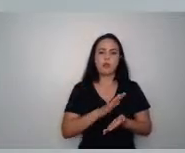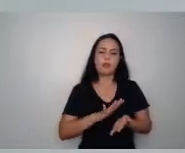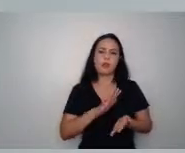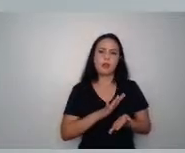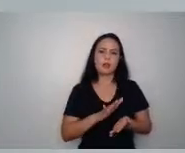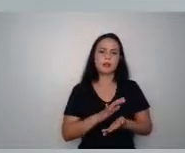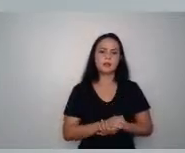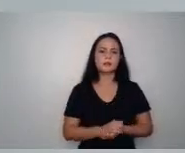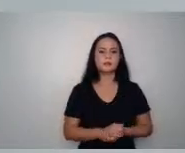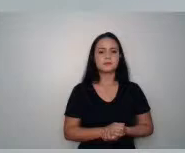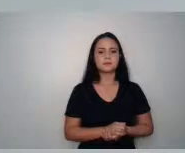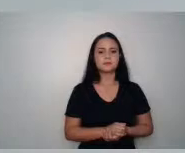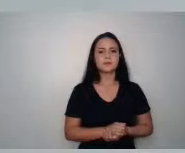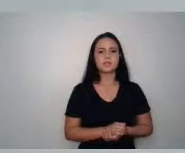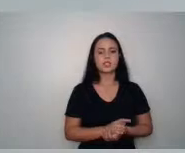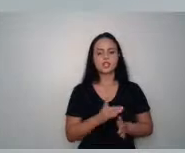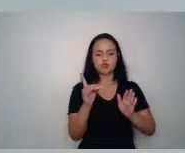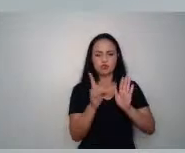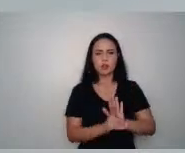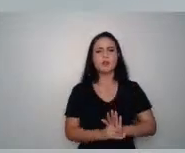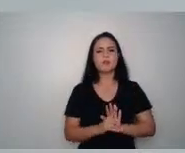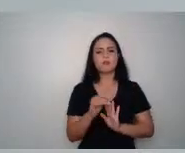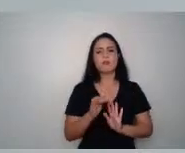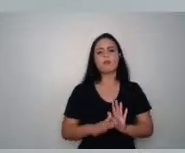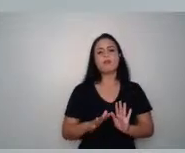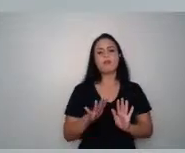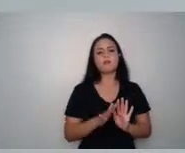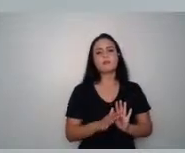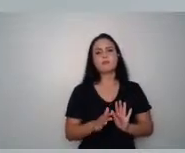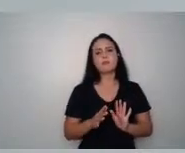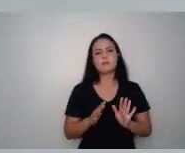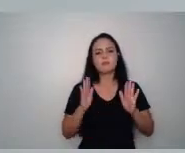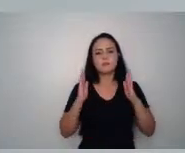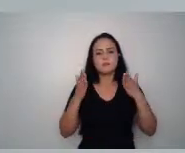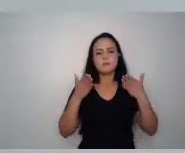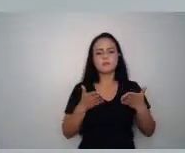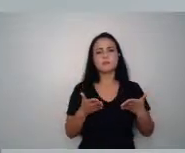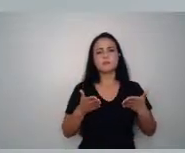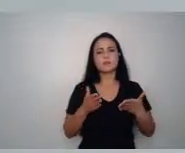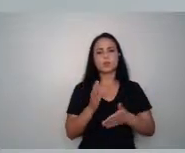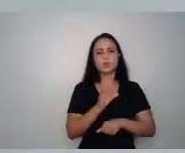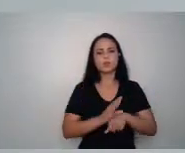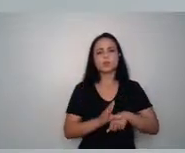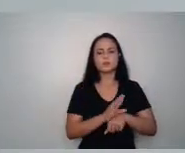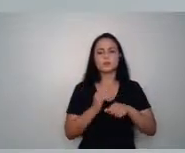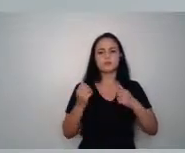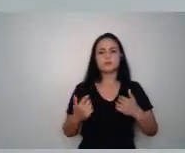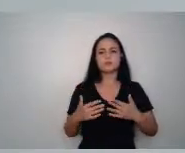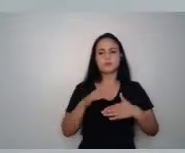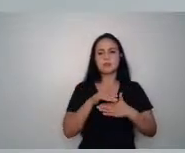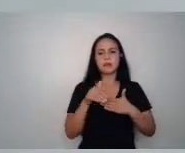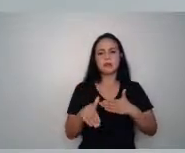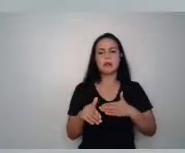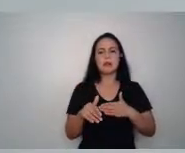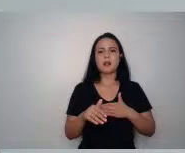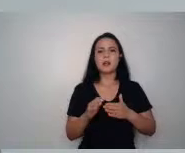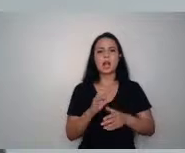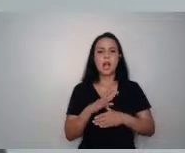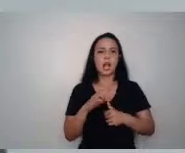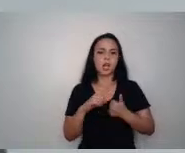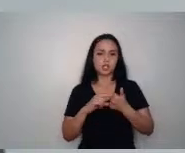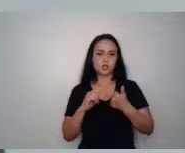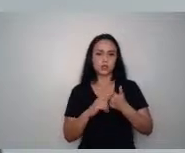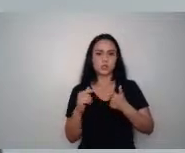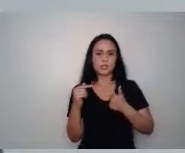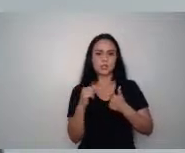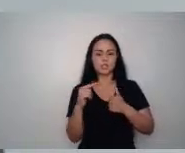provide effectivity to this right, this constitutional provision that is provided